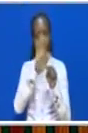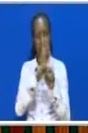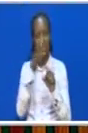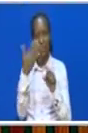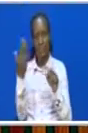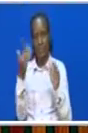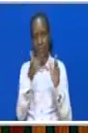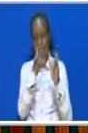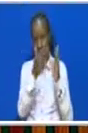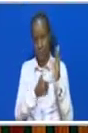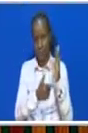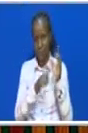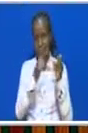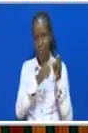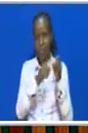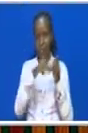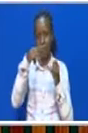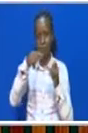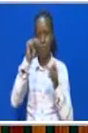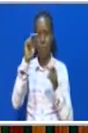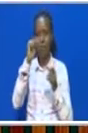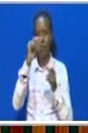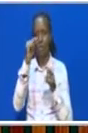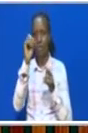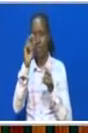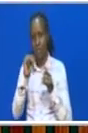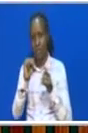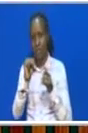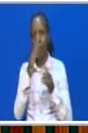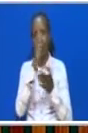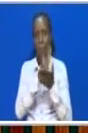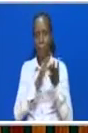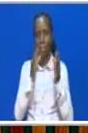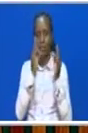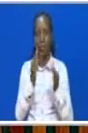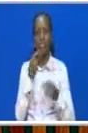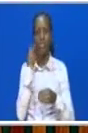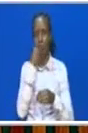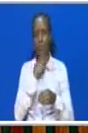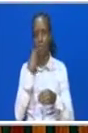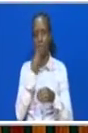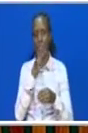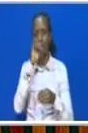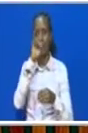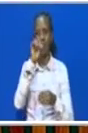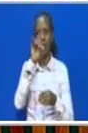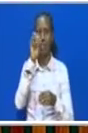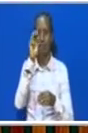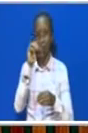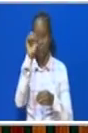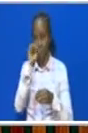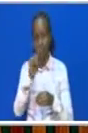tackle punctuation, parts of speech, idioms,